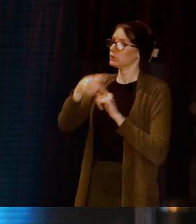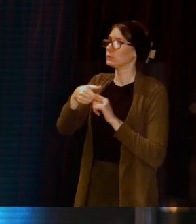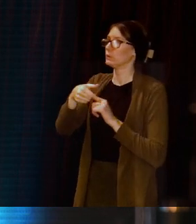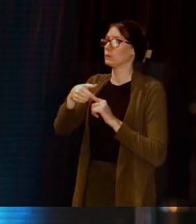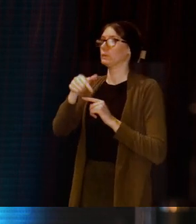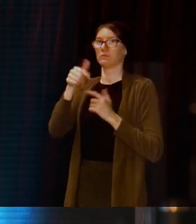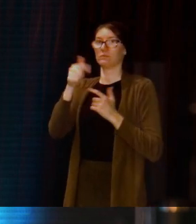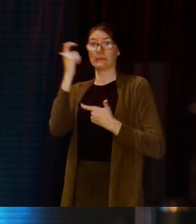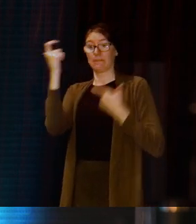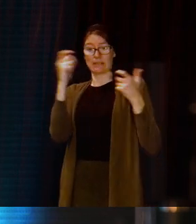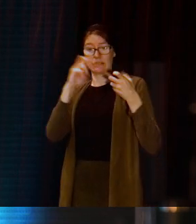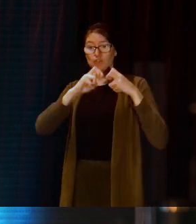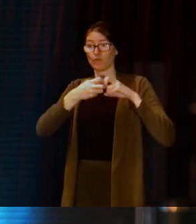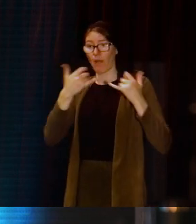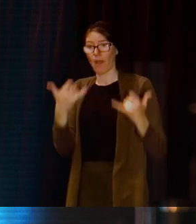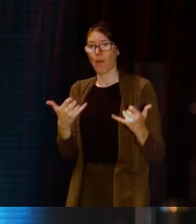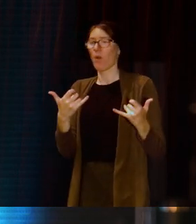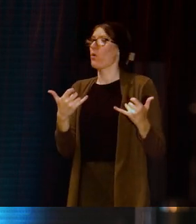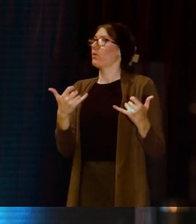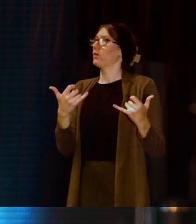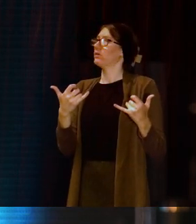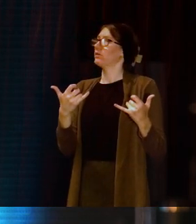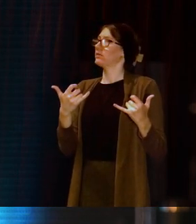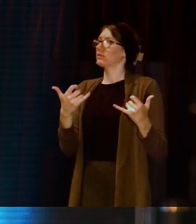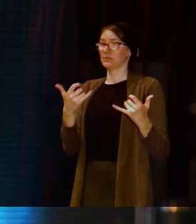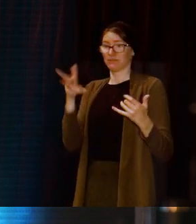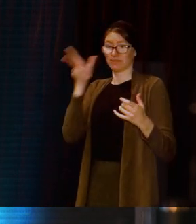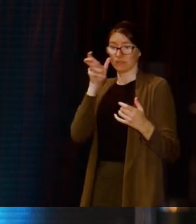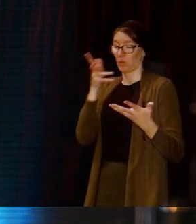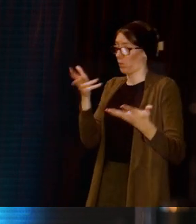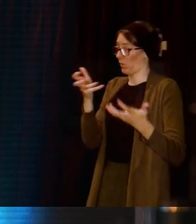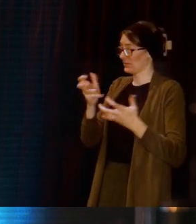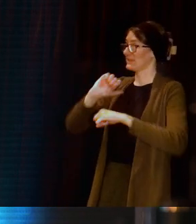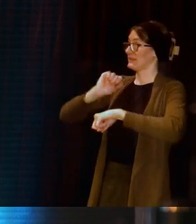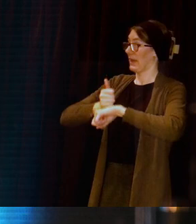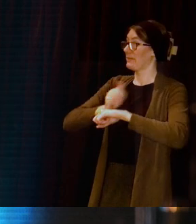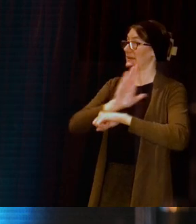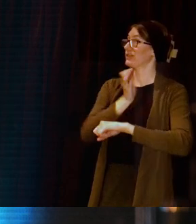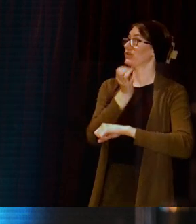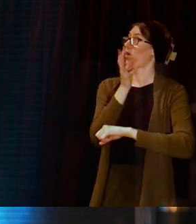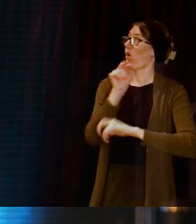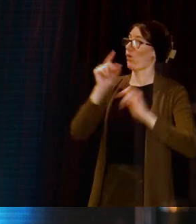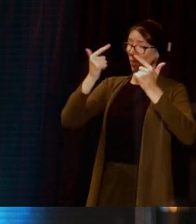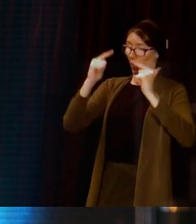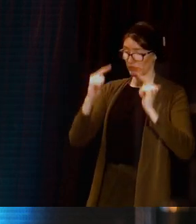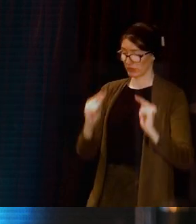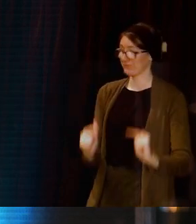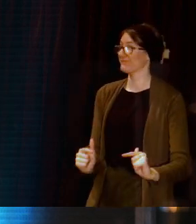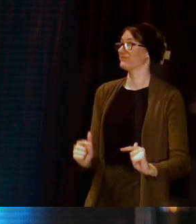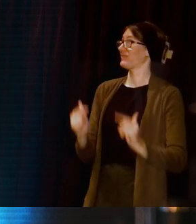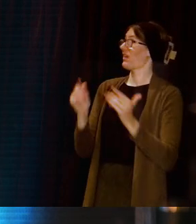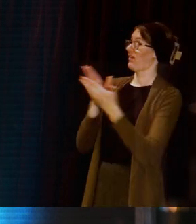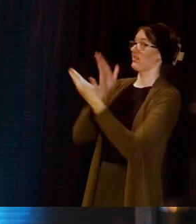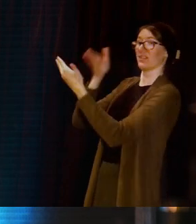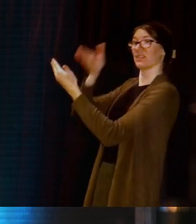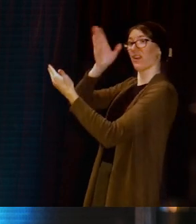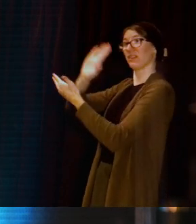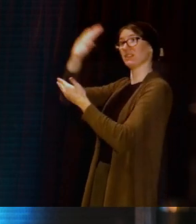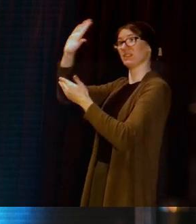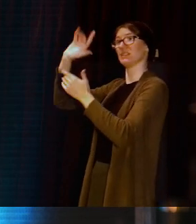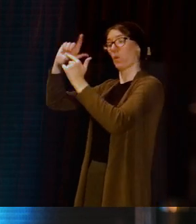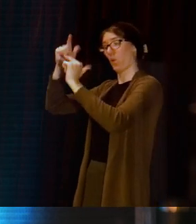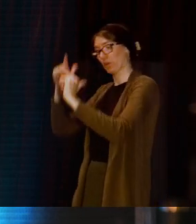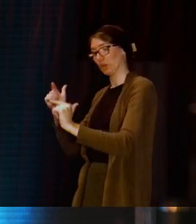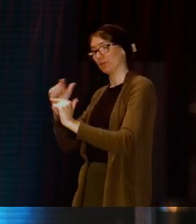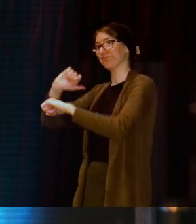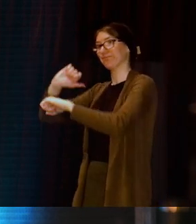defy the creation order. And it goes against that order that he's established, and it hurts people. And that's what he's all about. Steal, kill, destroy.